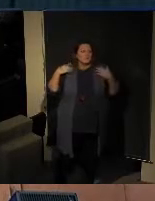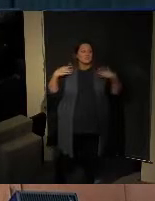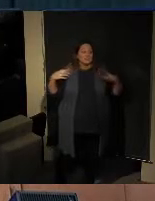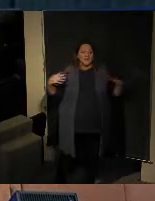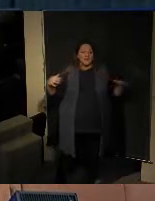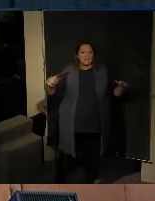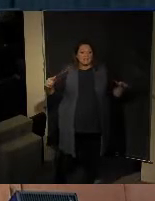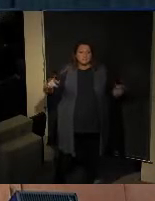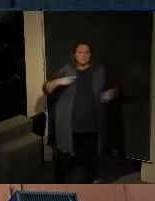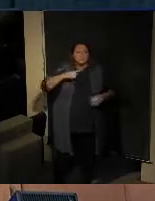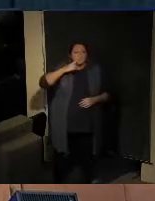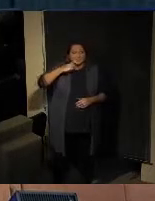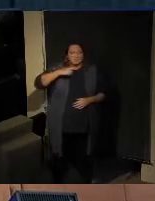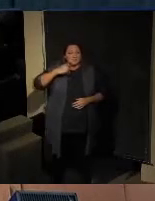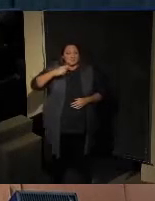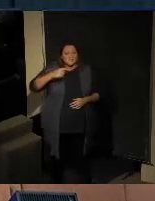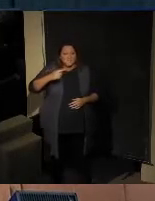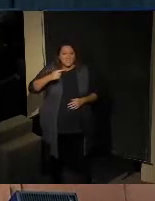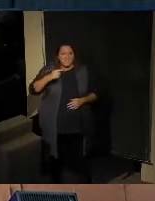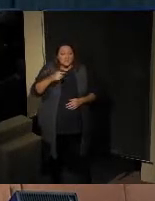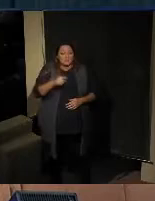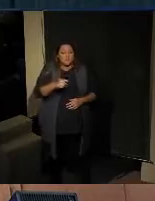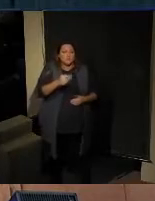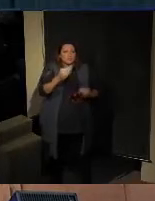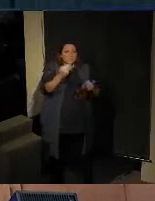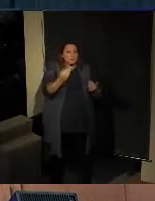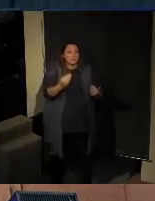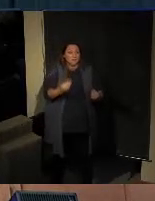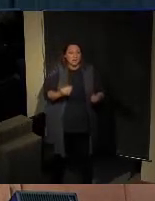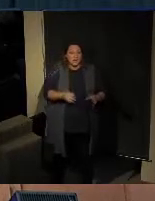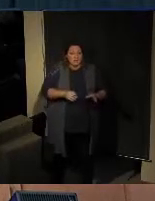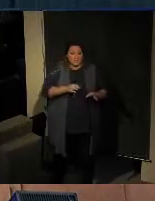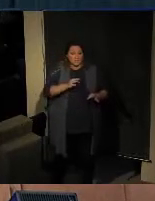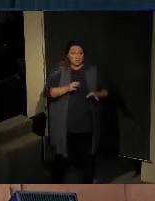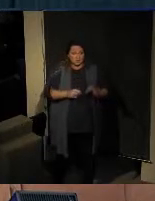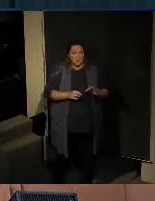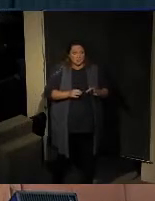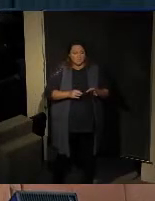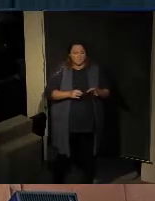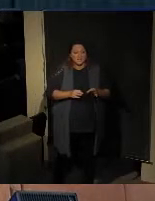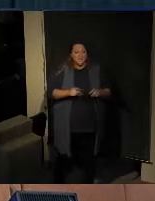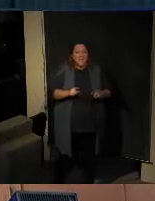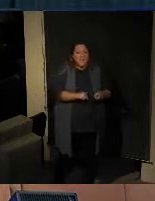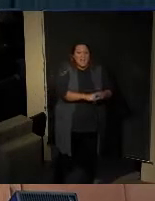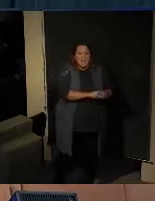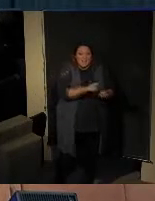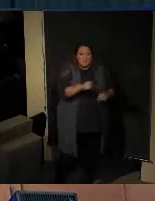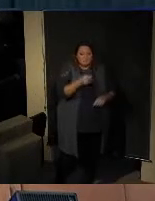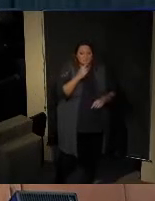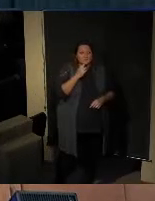you will now be judged just as you.